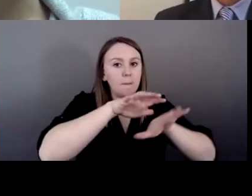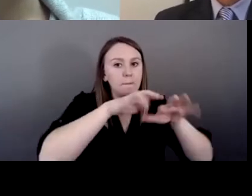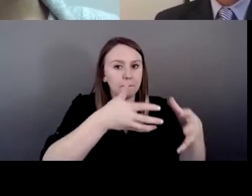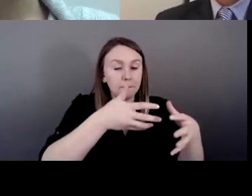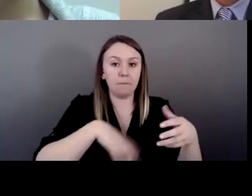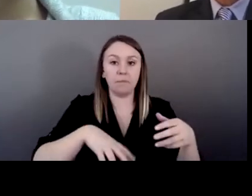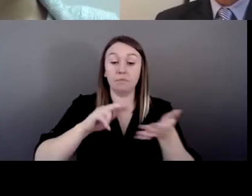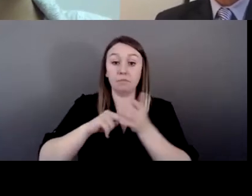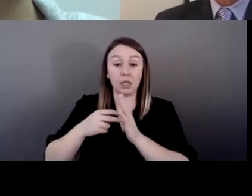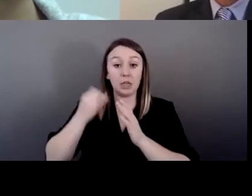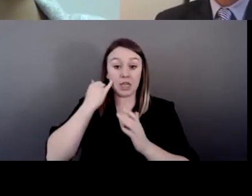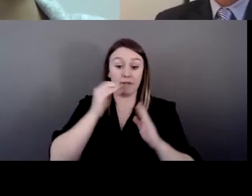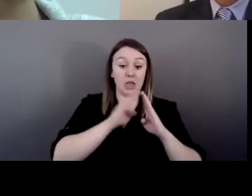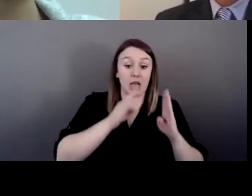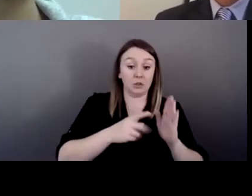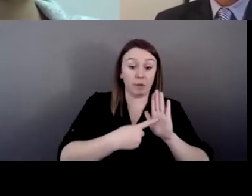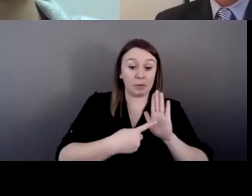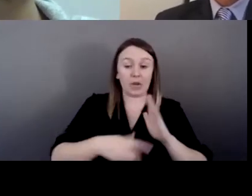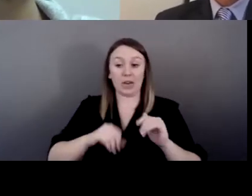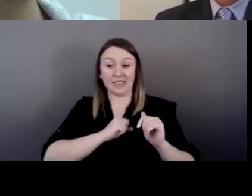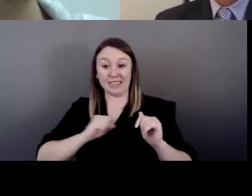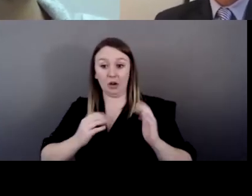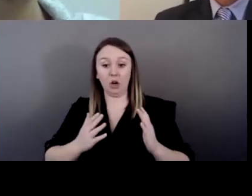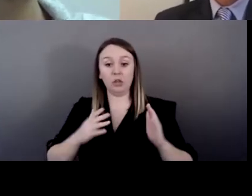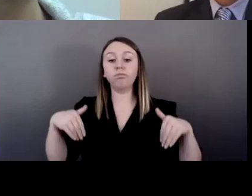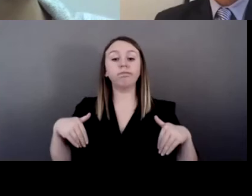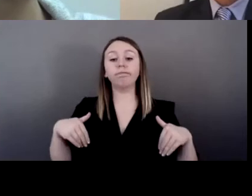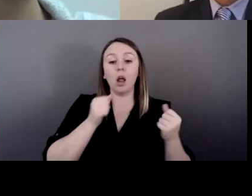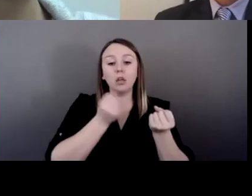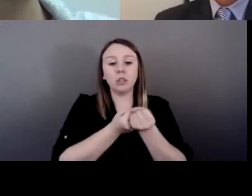me, Chantelle also talked about,